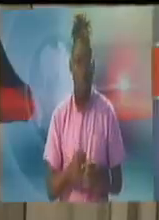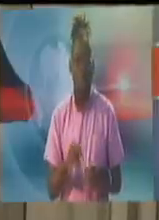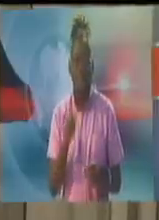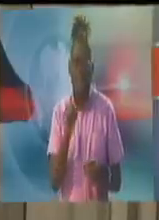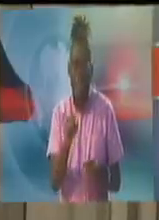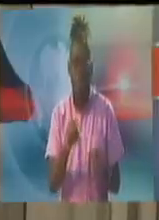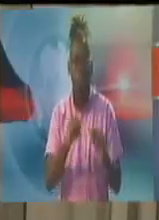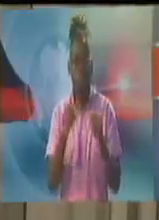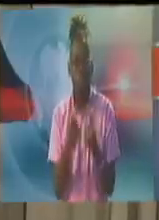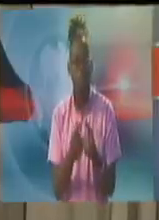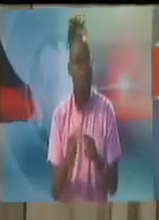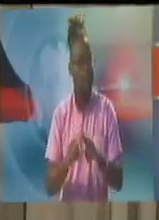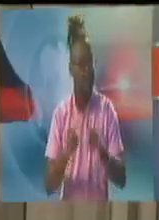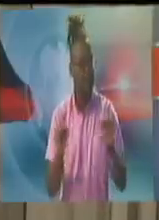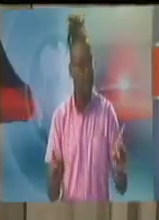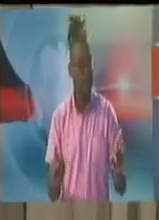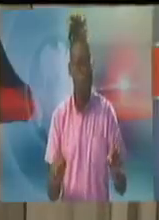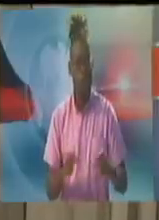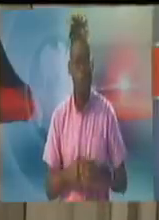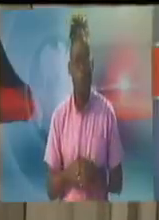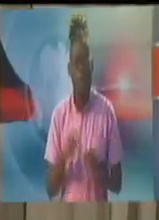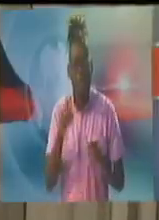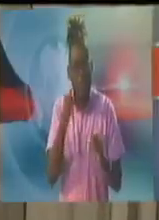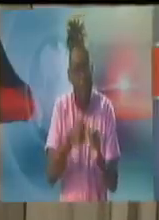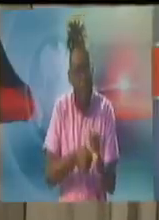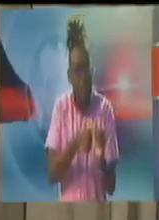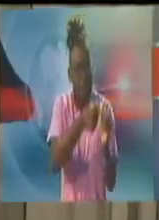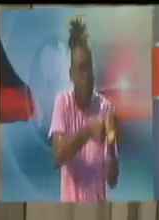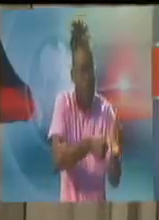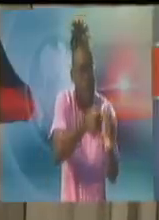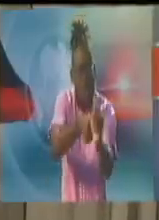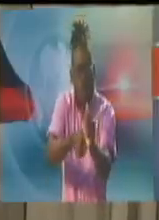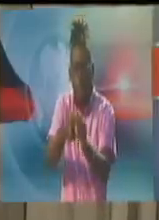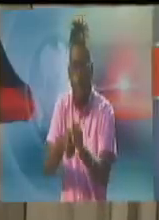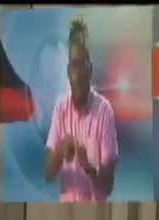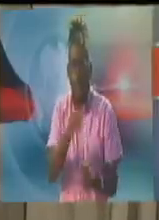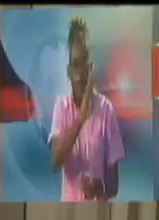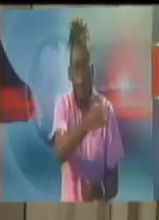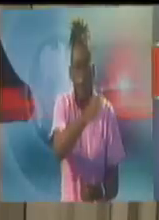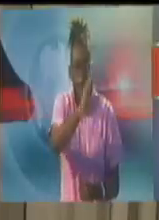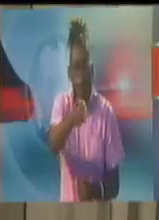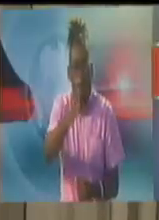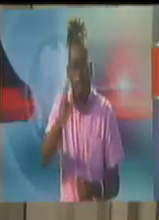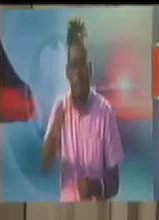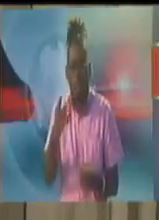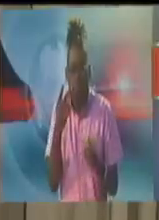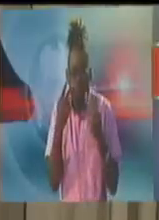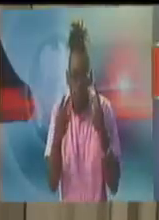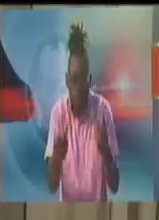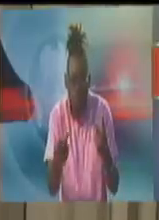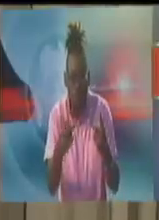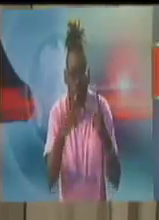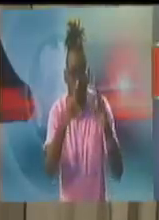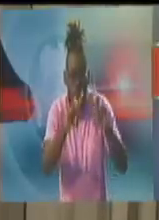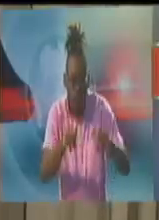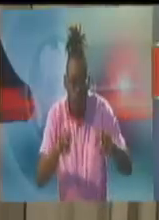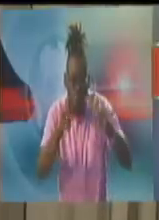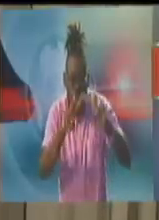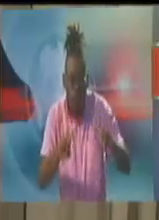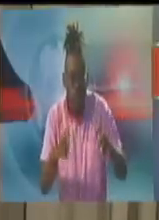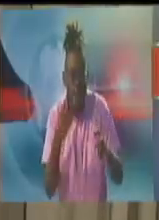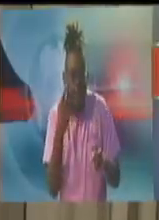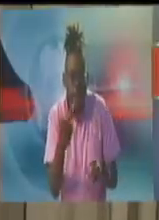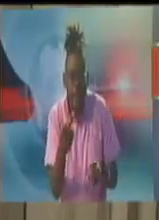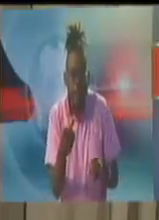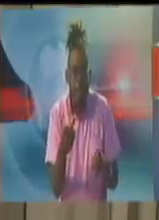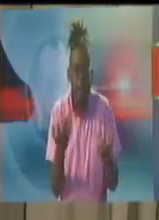on a strict case-by-case basis and for consideration, bearing in mind all I've spent some time this morning explaining about why we must